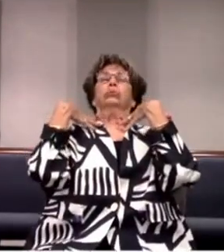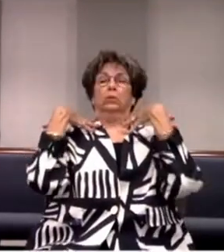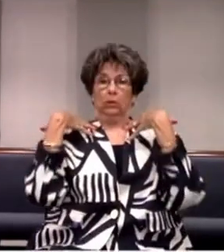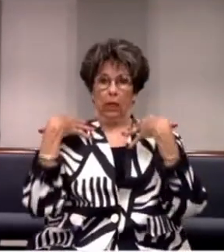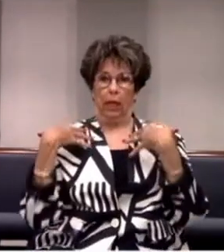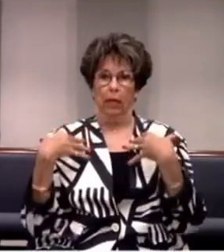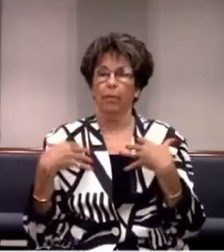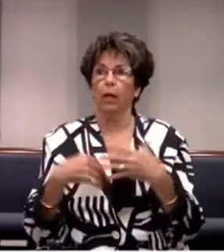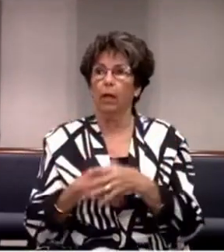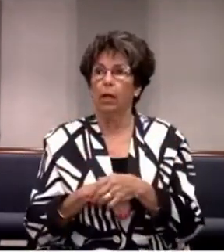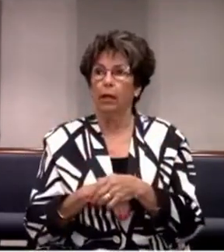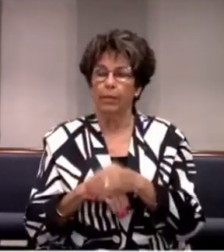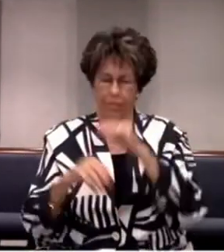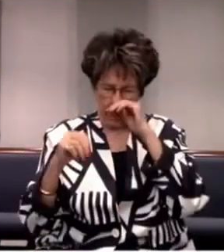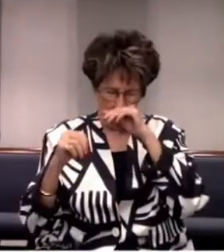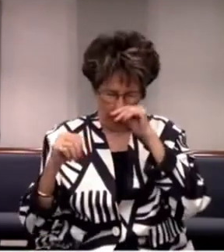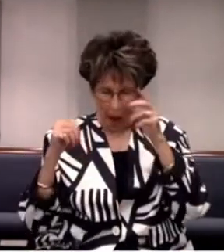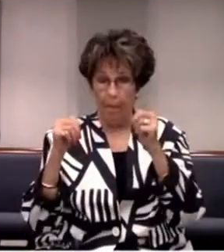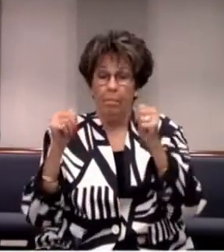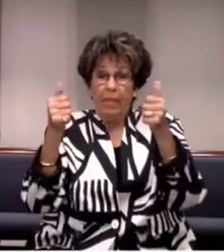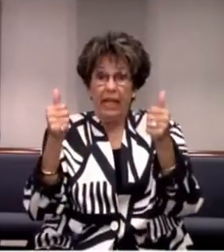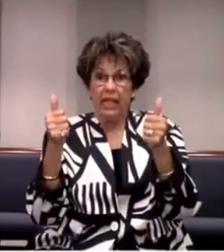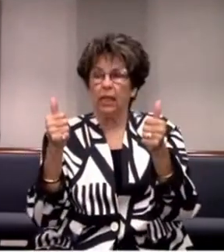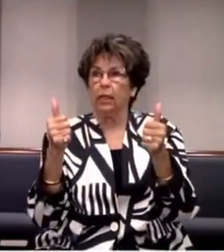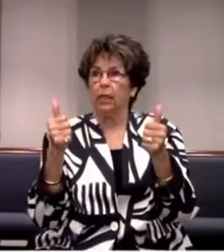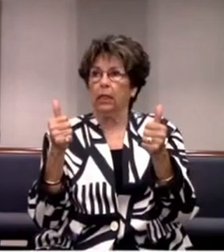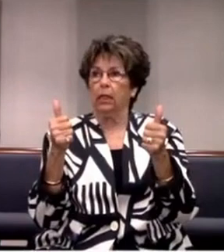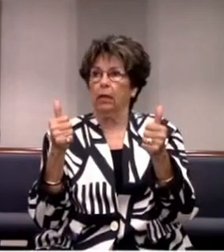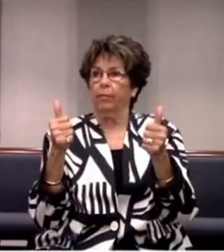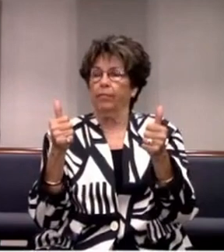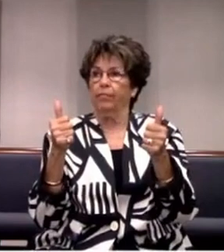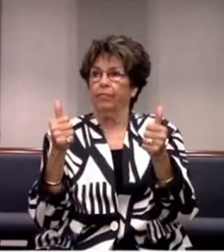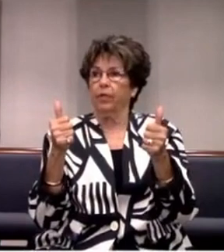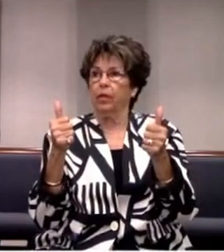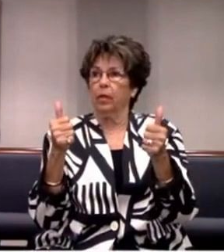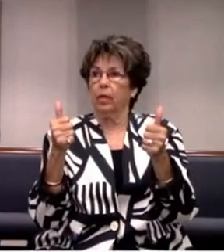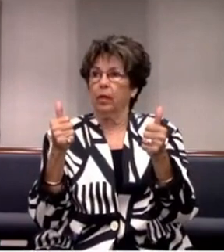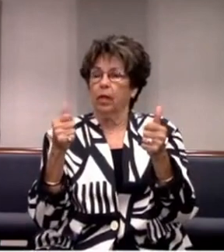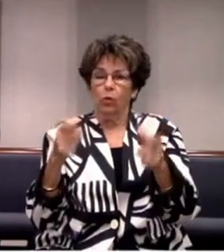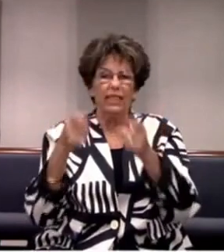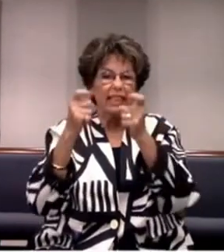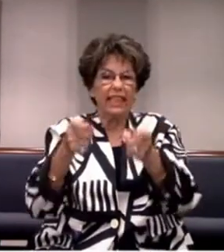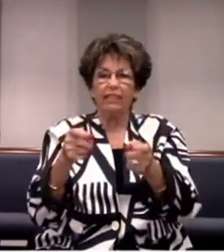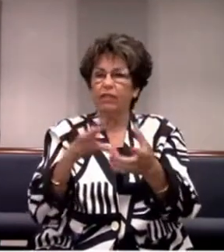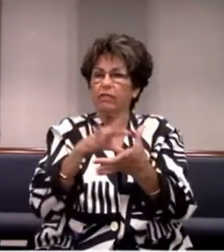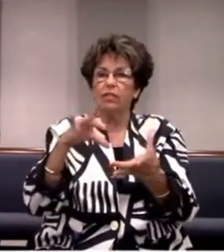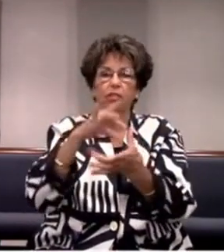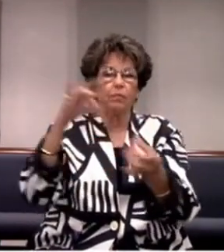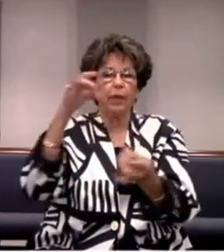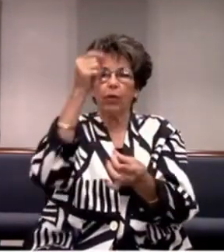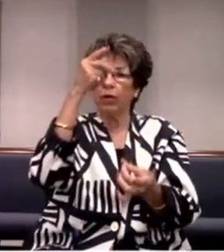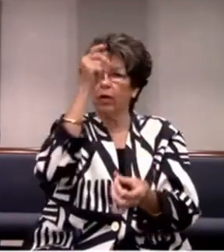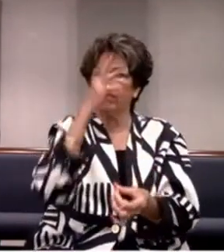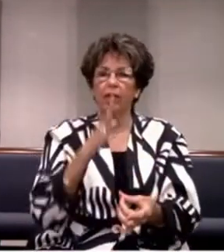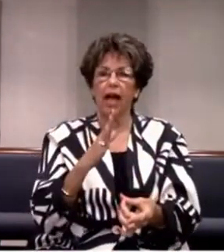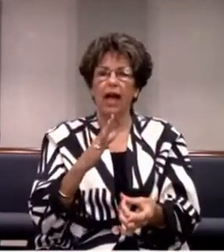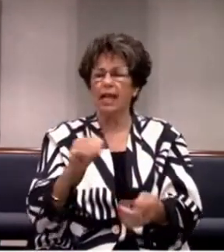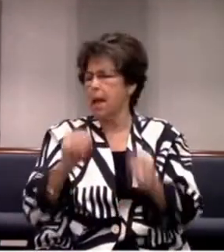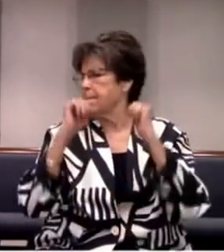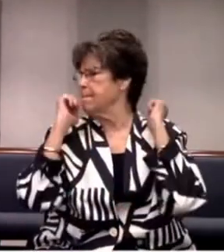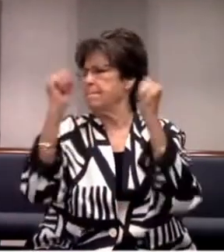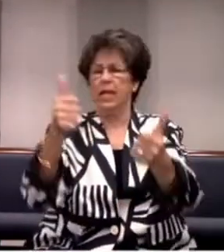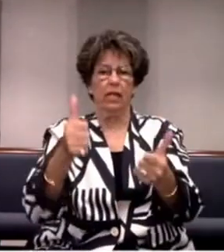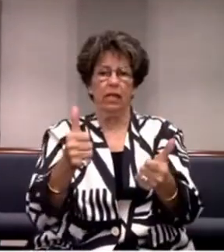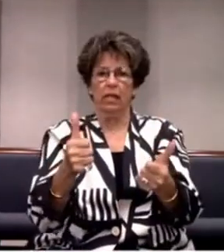them. Immediately they begin to evidence that by the gift of the Spirit of God. Immediately did